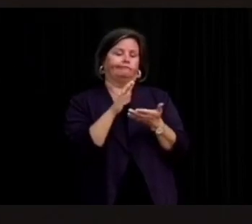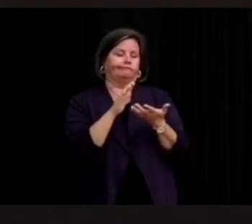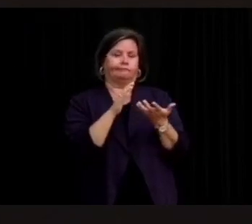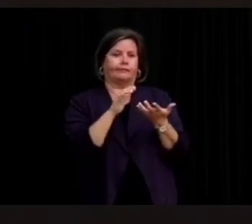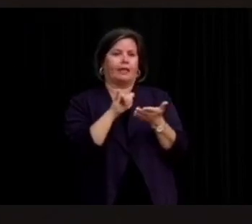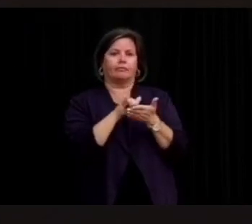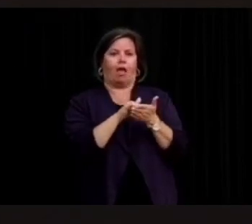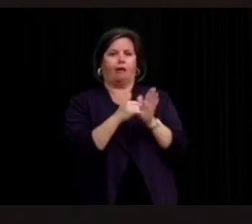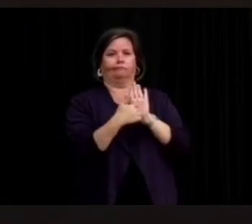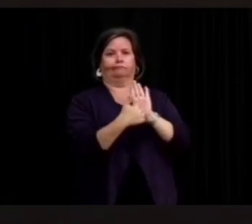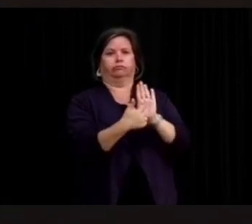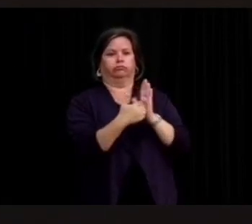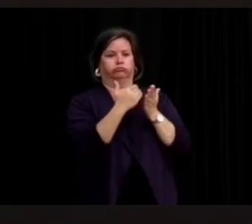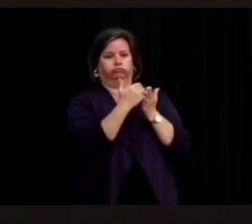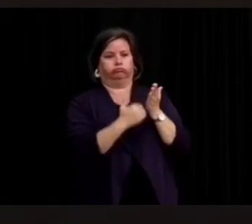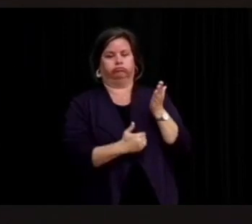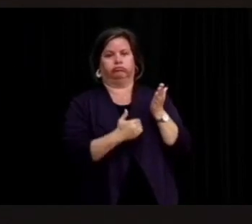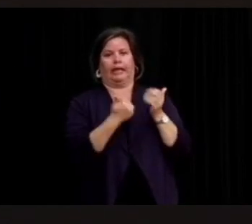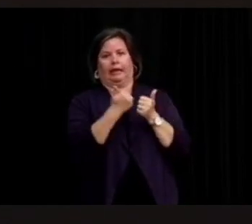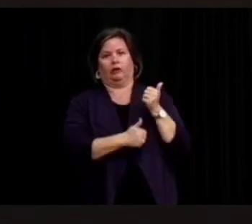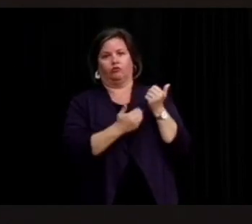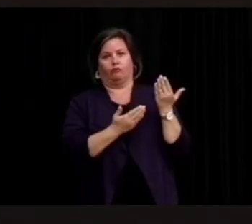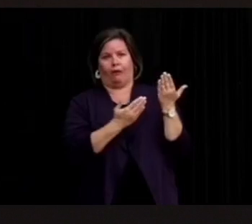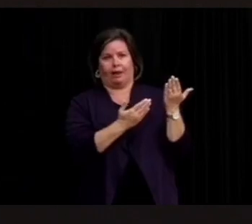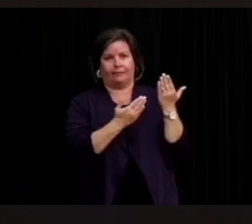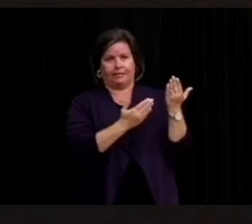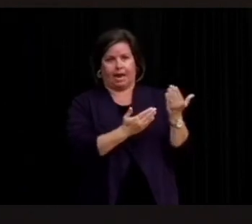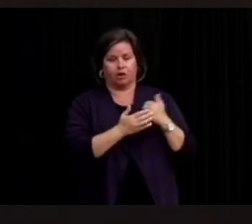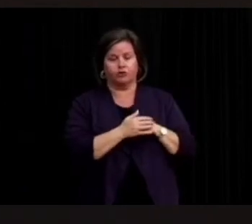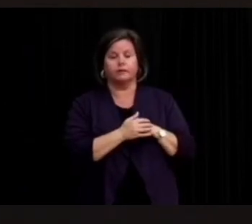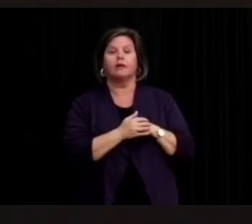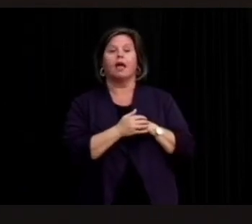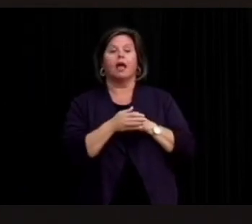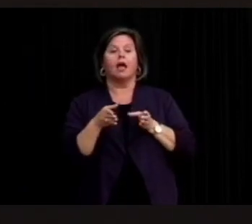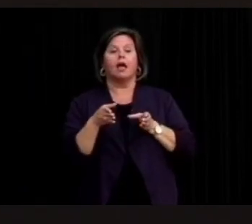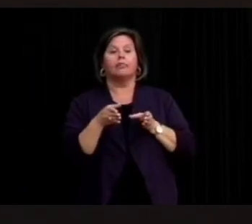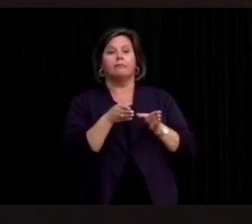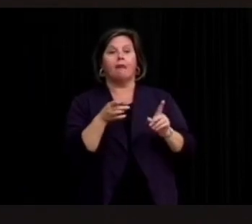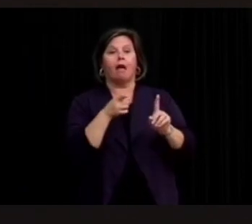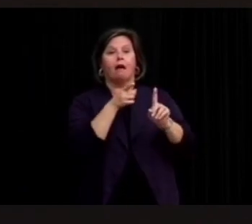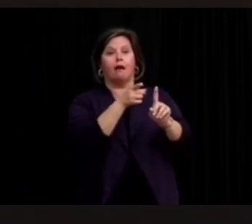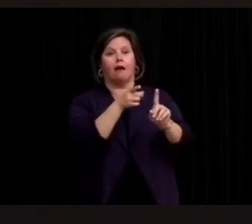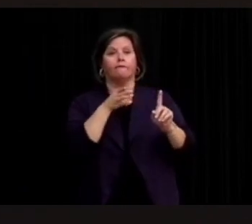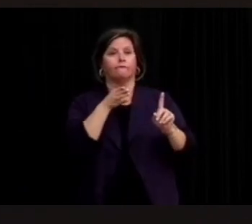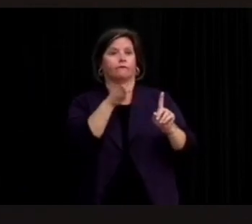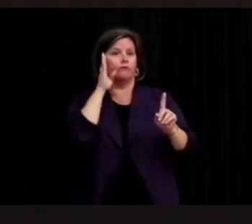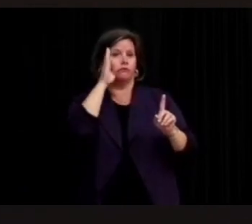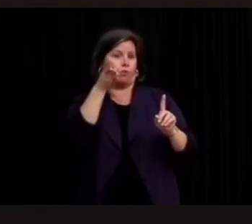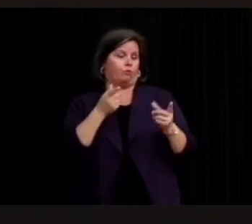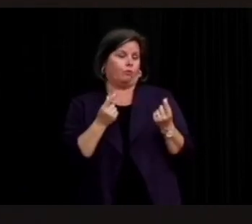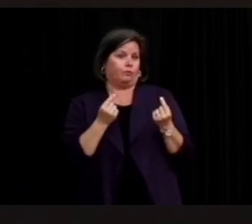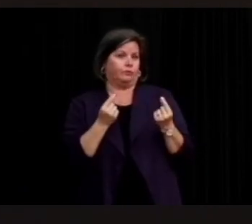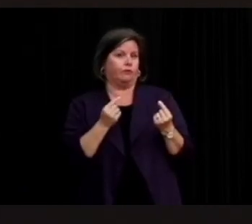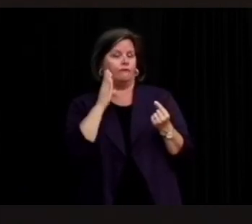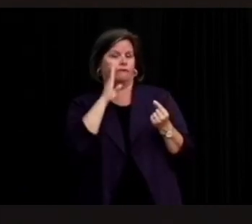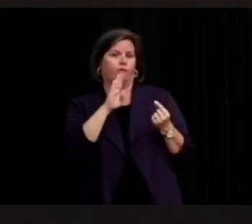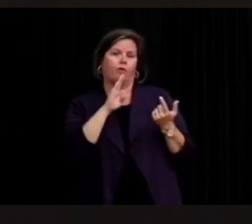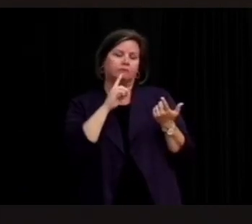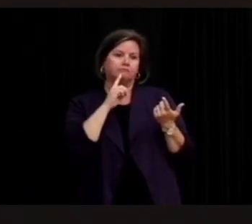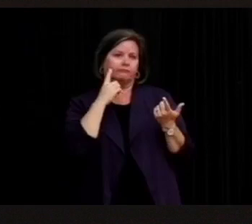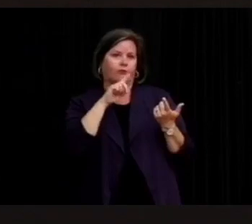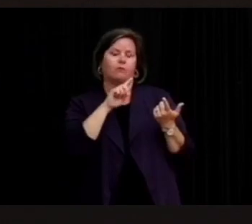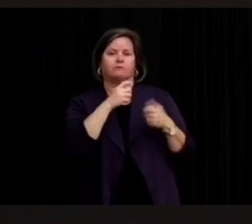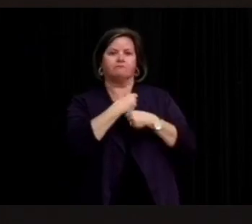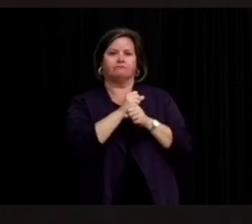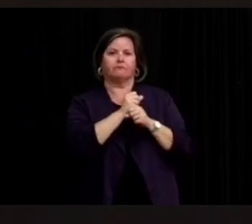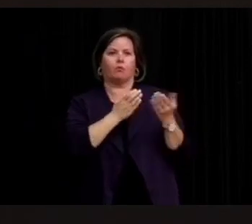those recommendations that we have and the path forward, what we plan to do from this point on to try to make those recommendations a